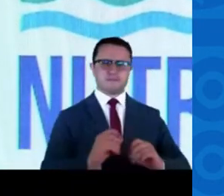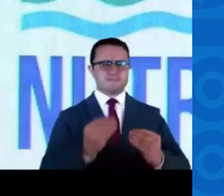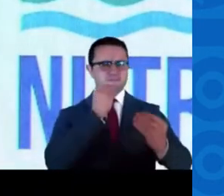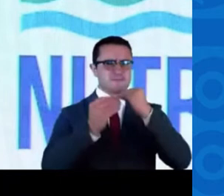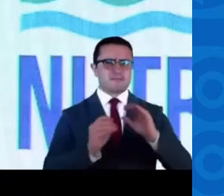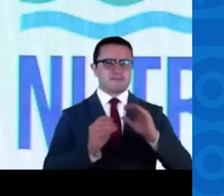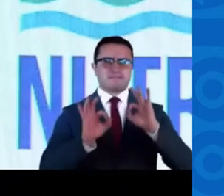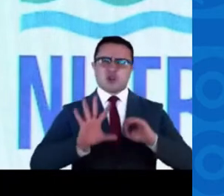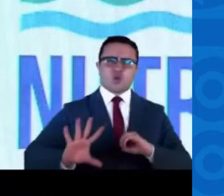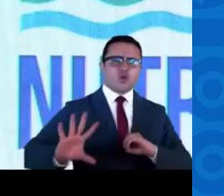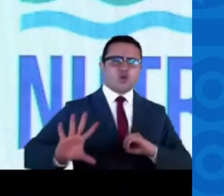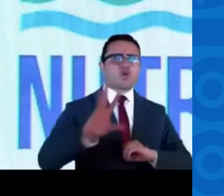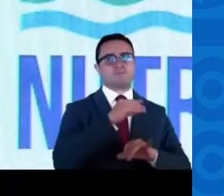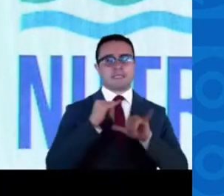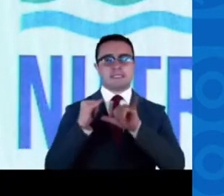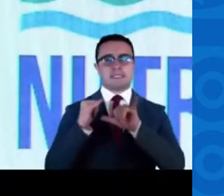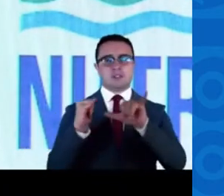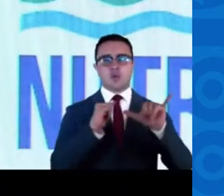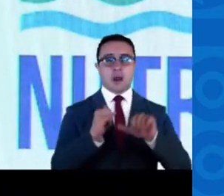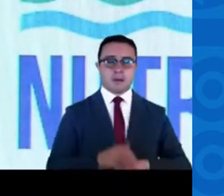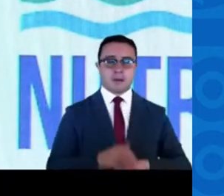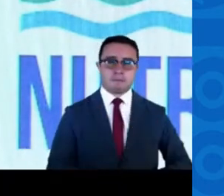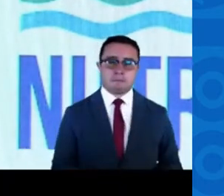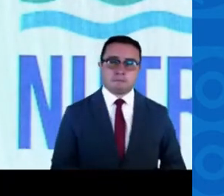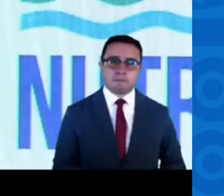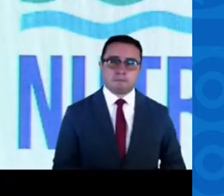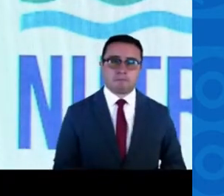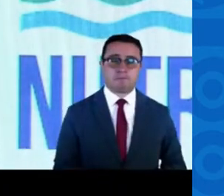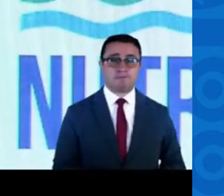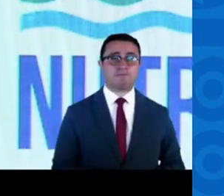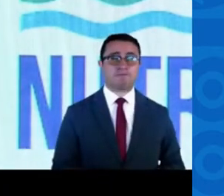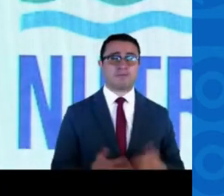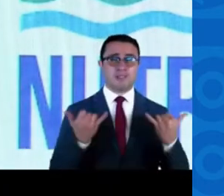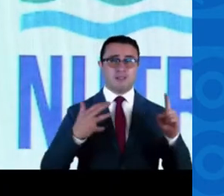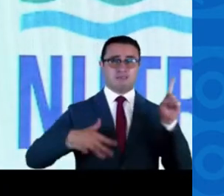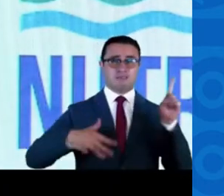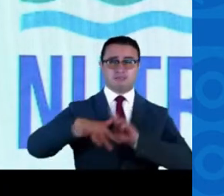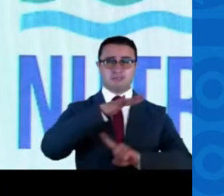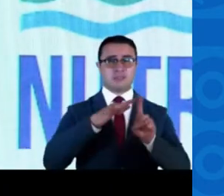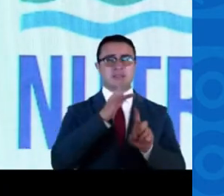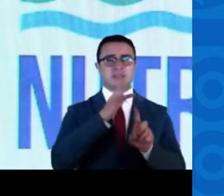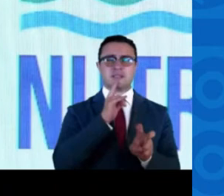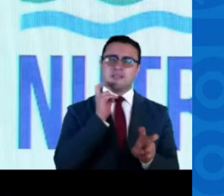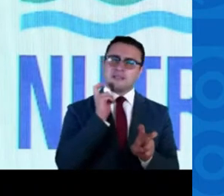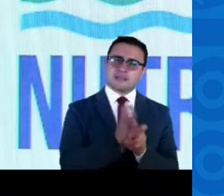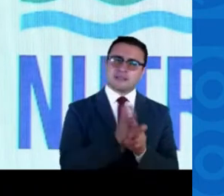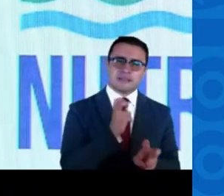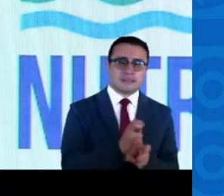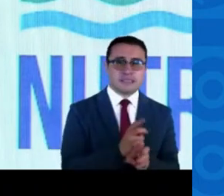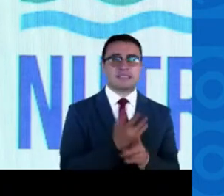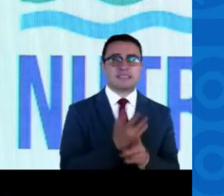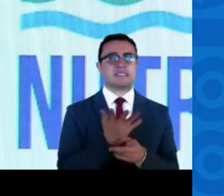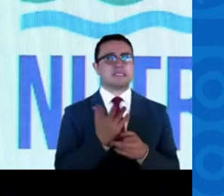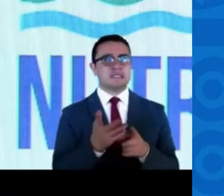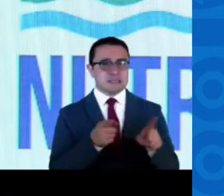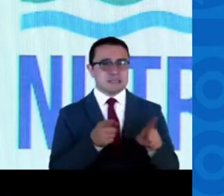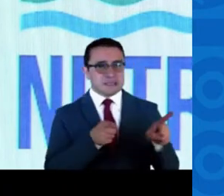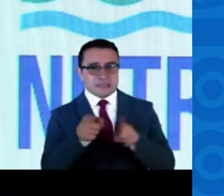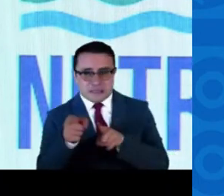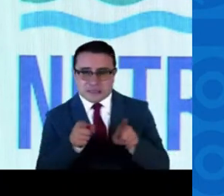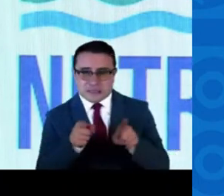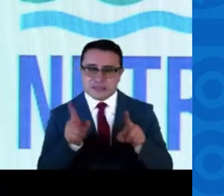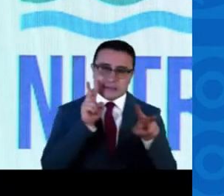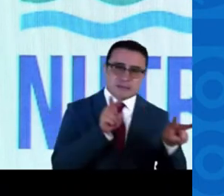vision of food security as a common good. In spite of the complexity of the actual global context,